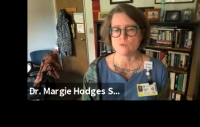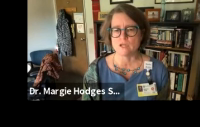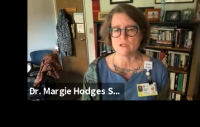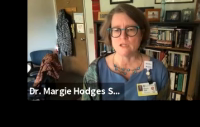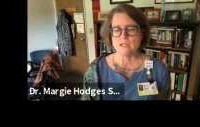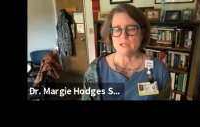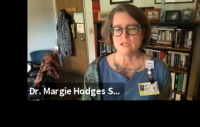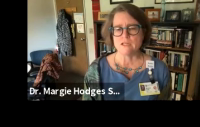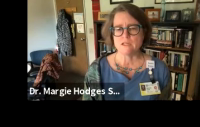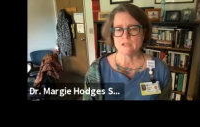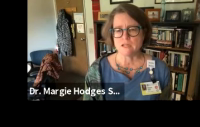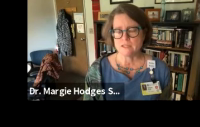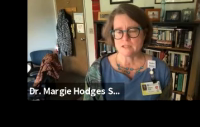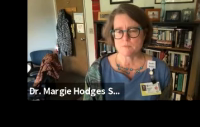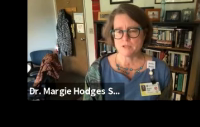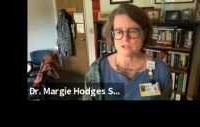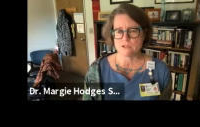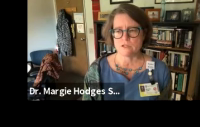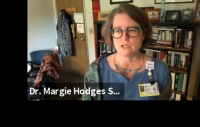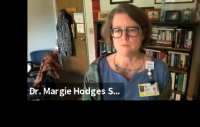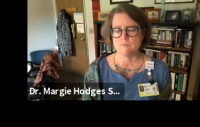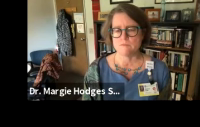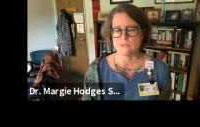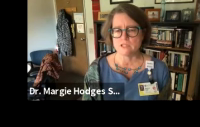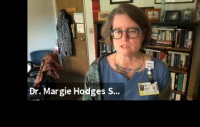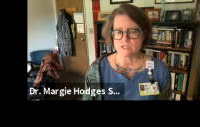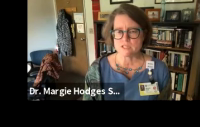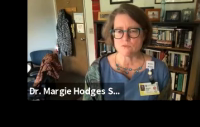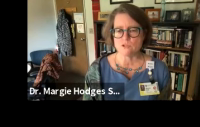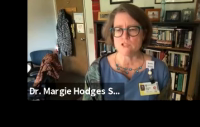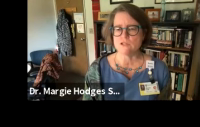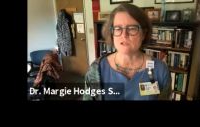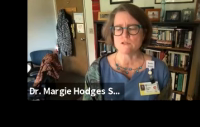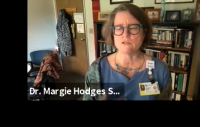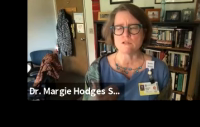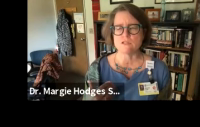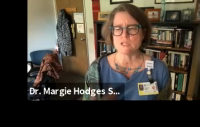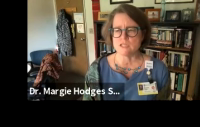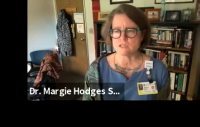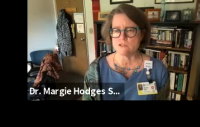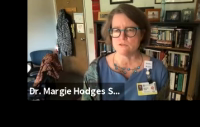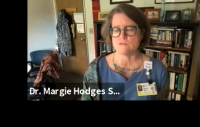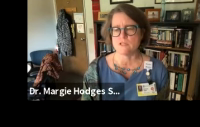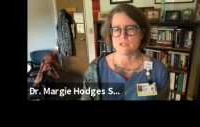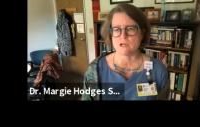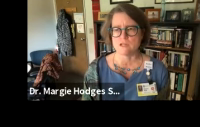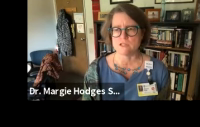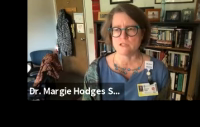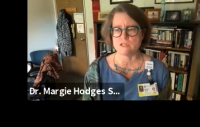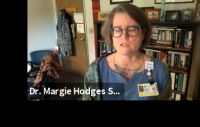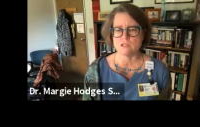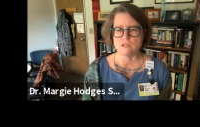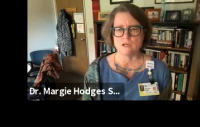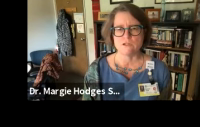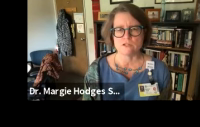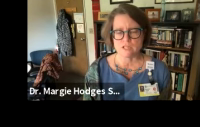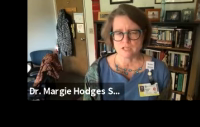character as well. And I think this picture illustrates it with the intense use of technology